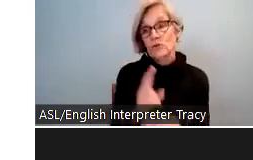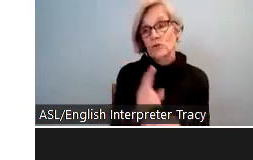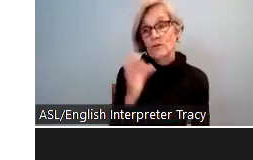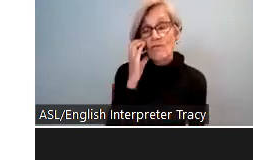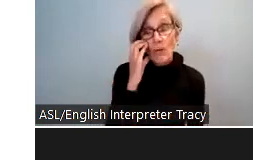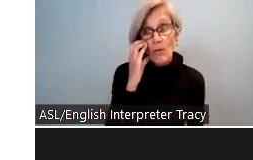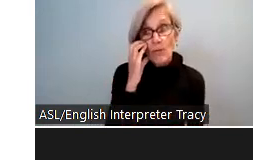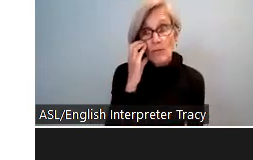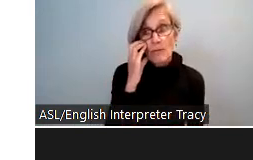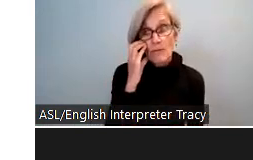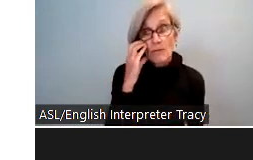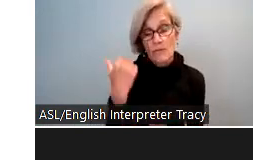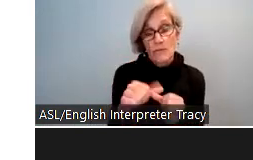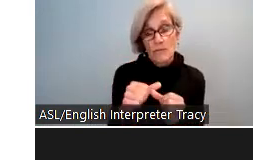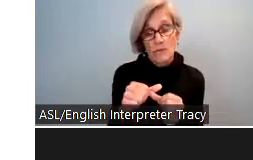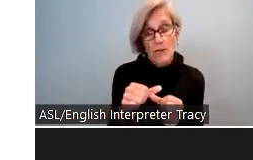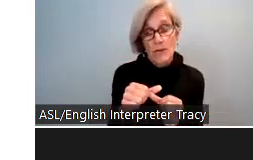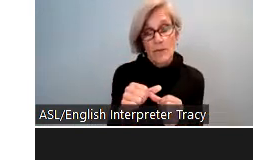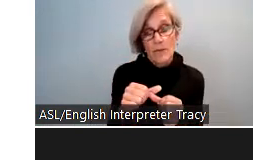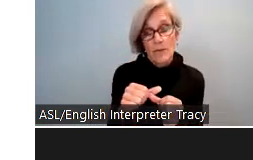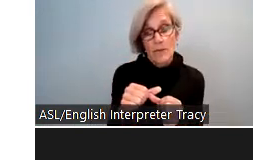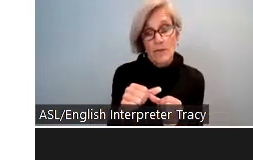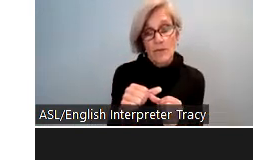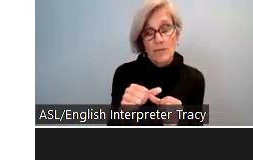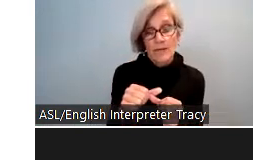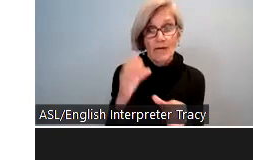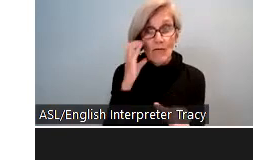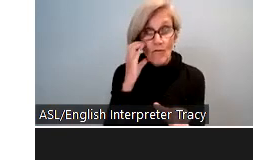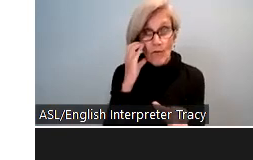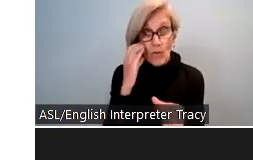and unmute, press *6.